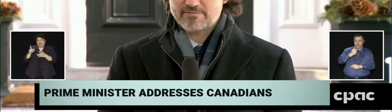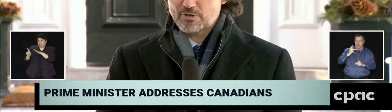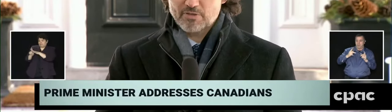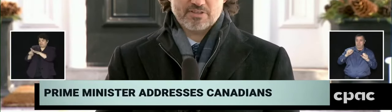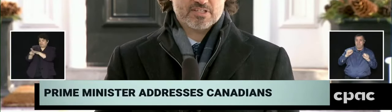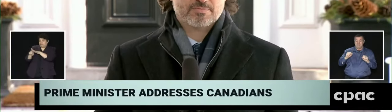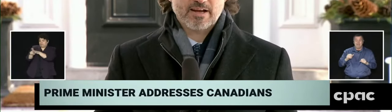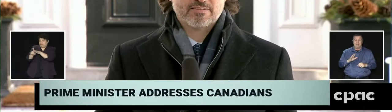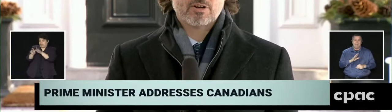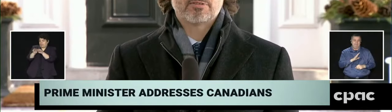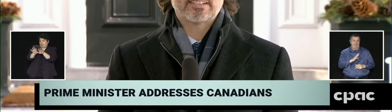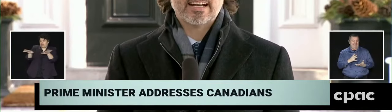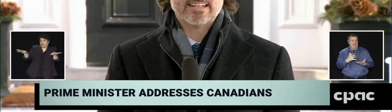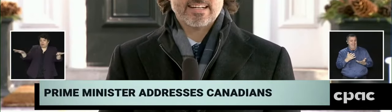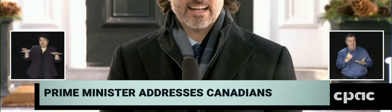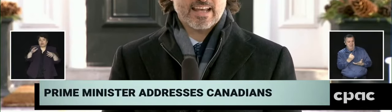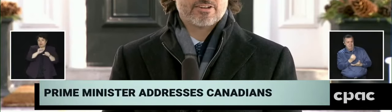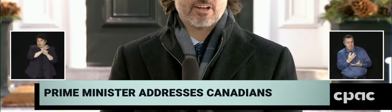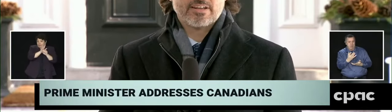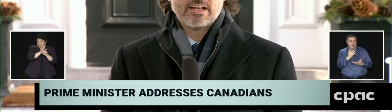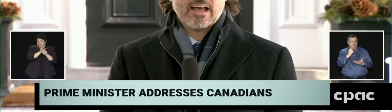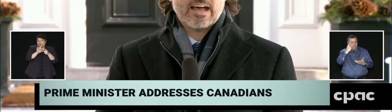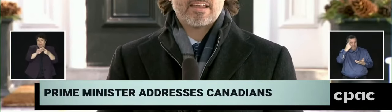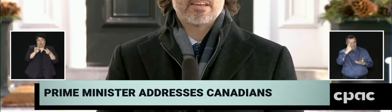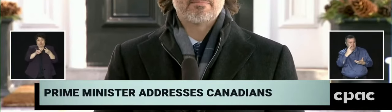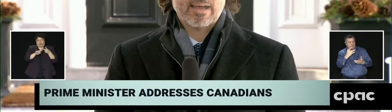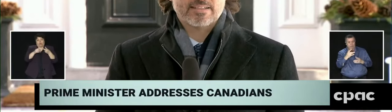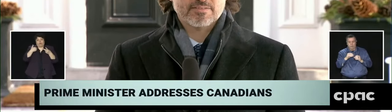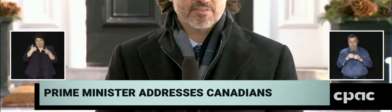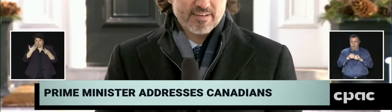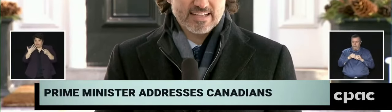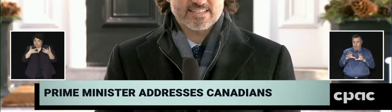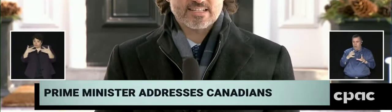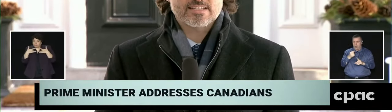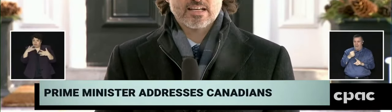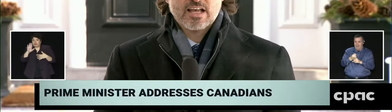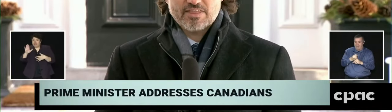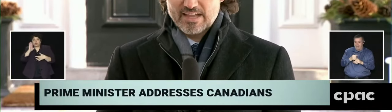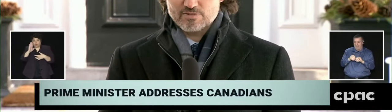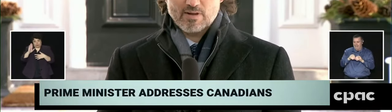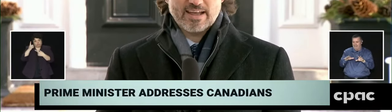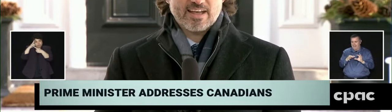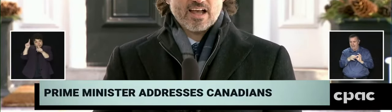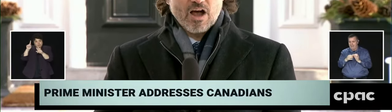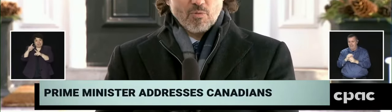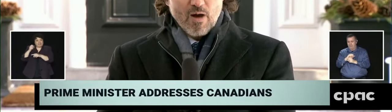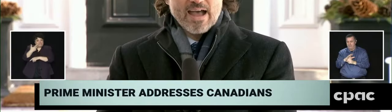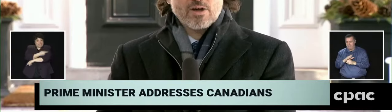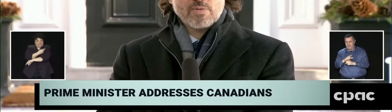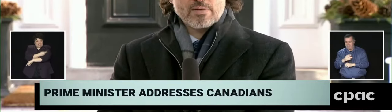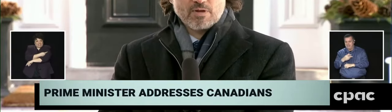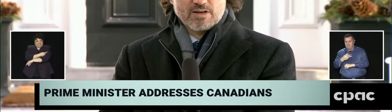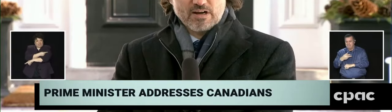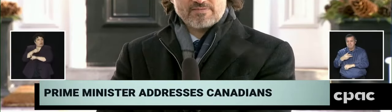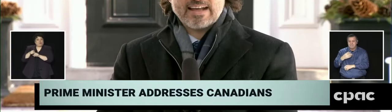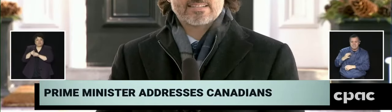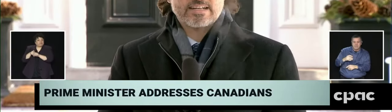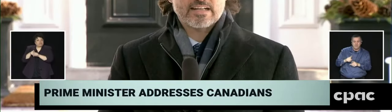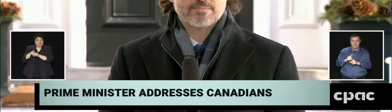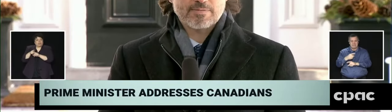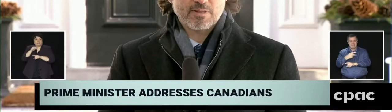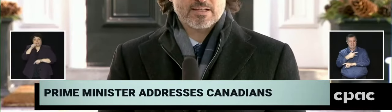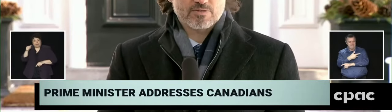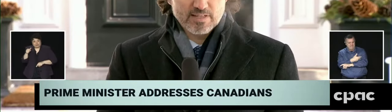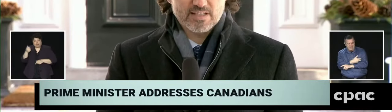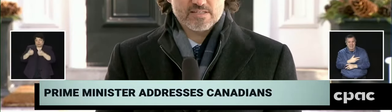will have both on the spread of COVID-19 and on the impact of the vaccines. That's why while we work on